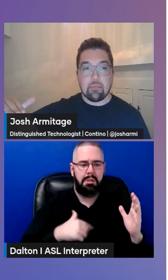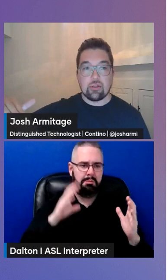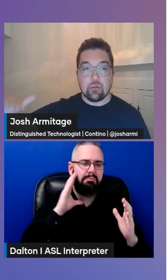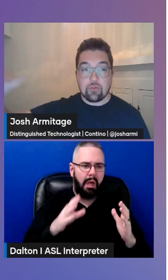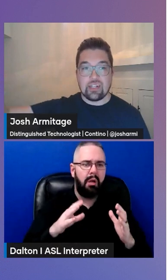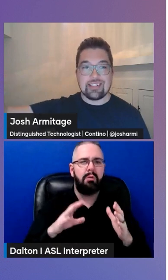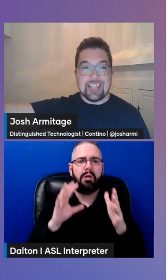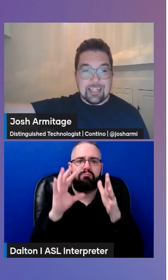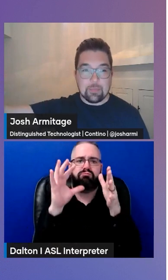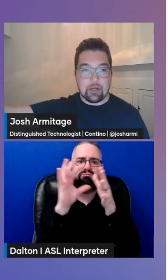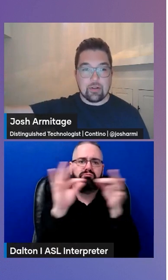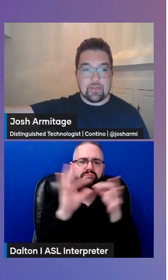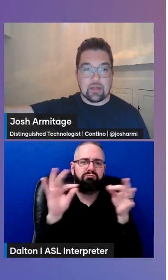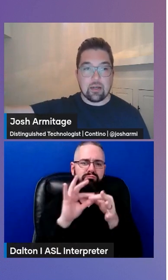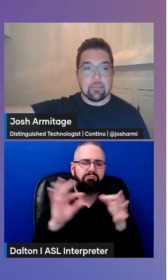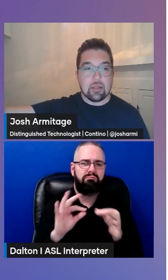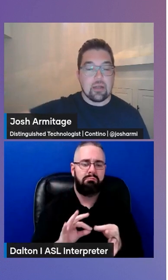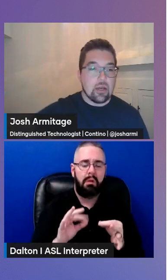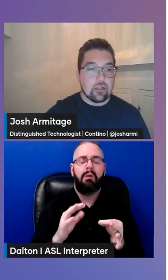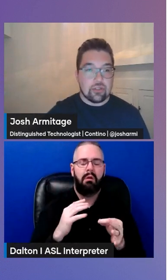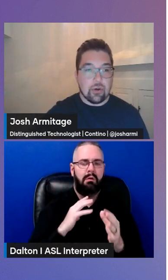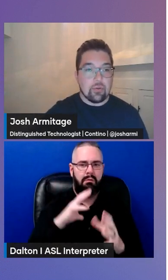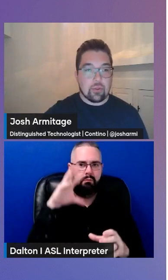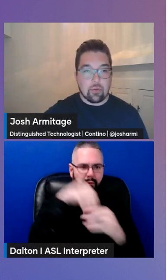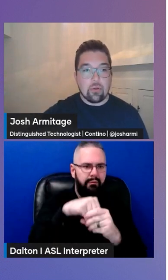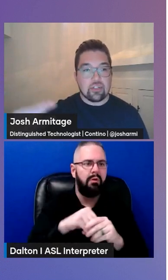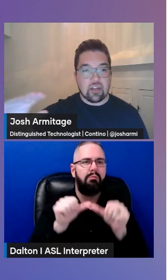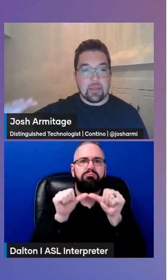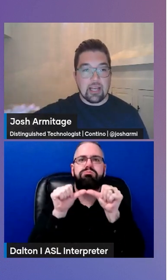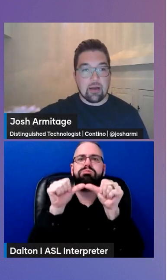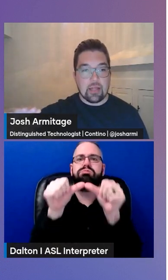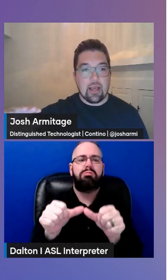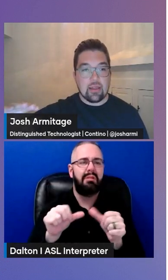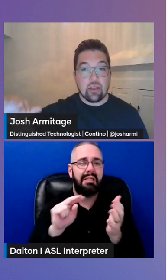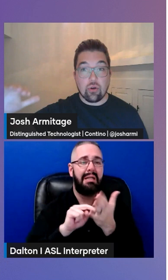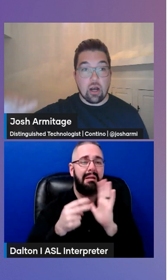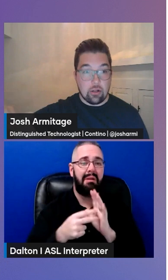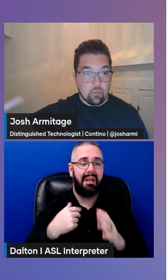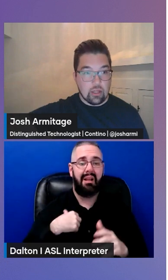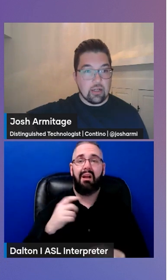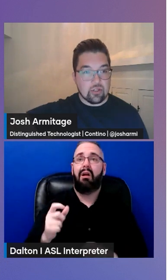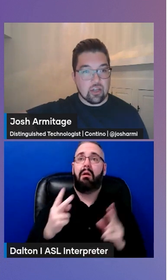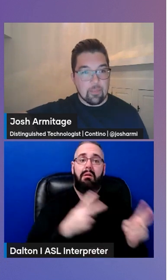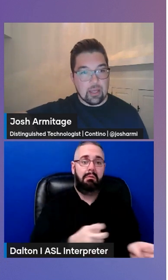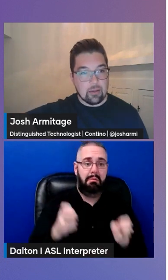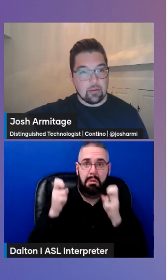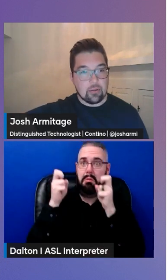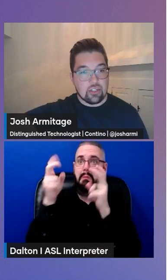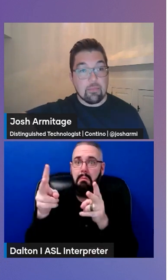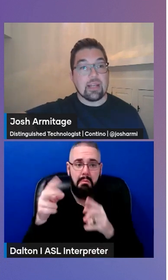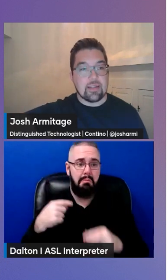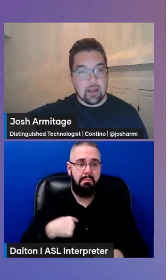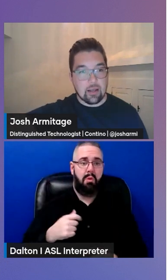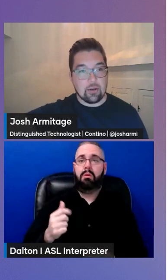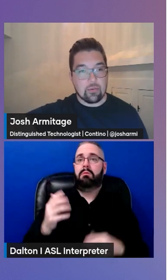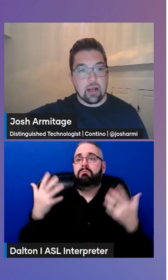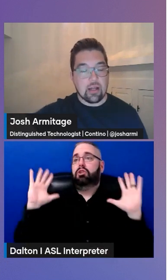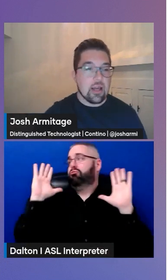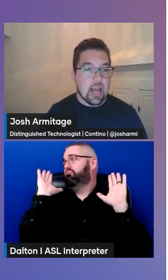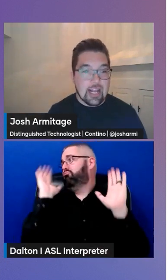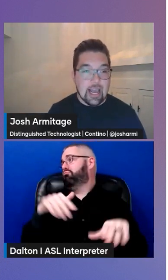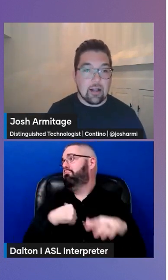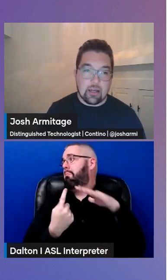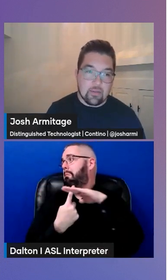of that module for an extended period of time. Don't throw something out there that you're unwilling to commit to maintaining,